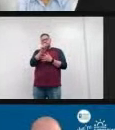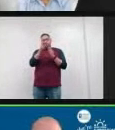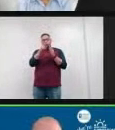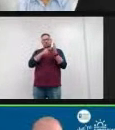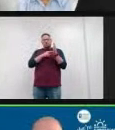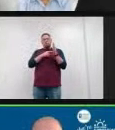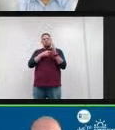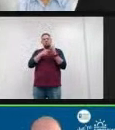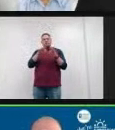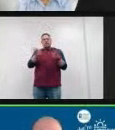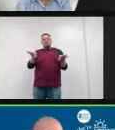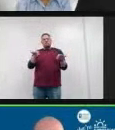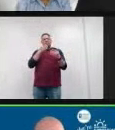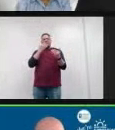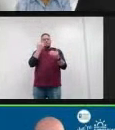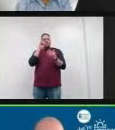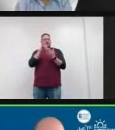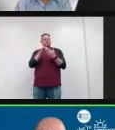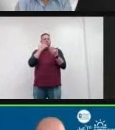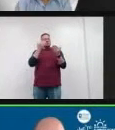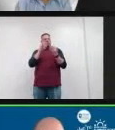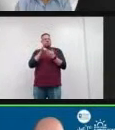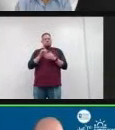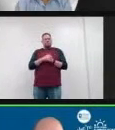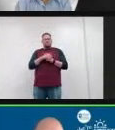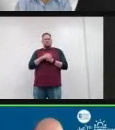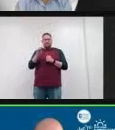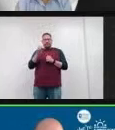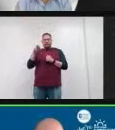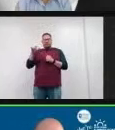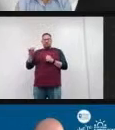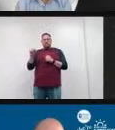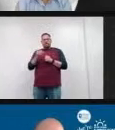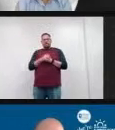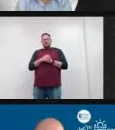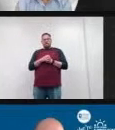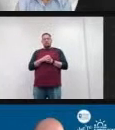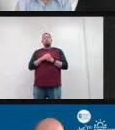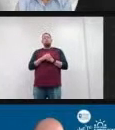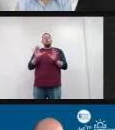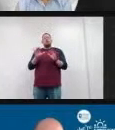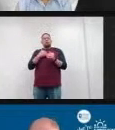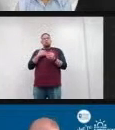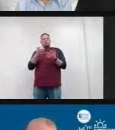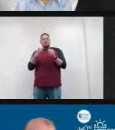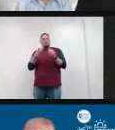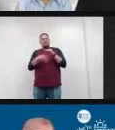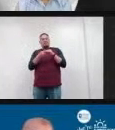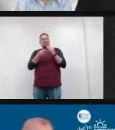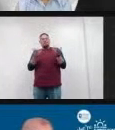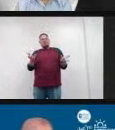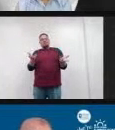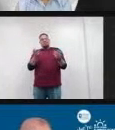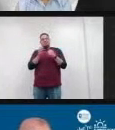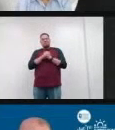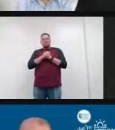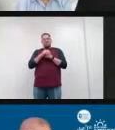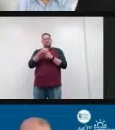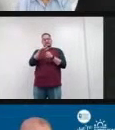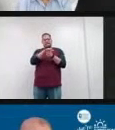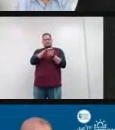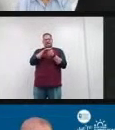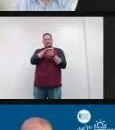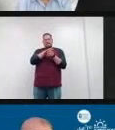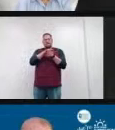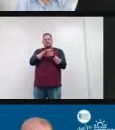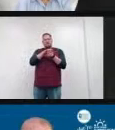thanks for that. I appreciate that. Maria. Just wanted to add maybe space for all